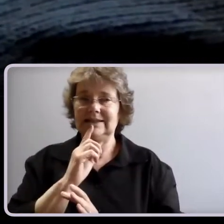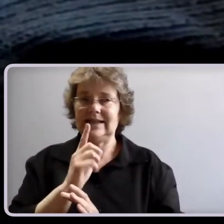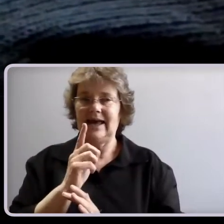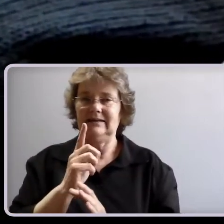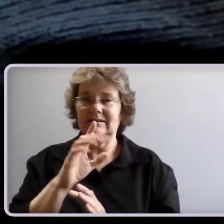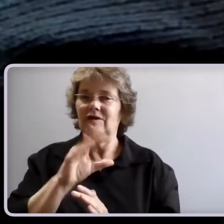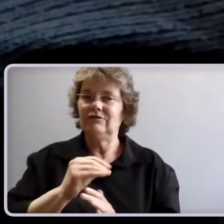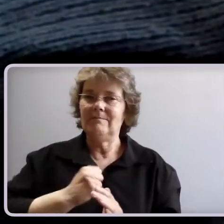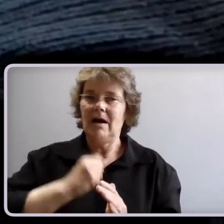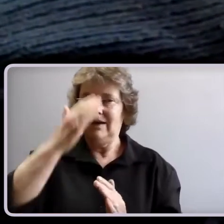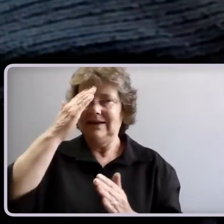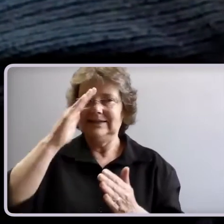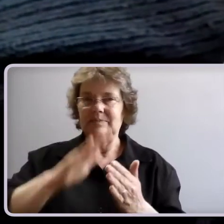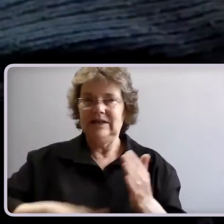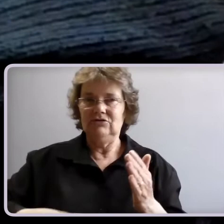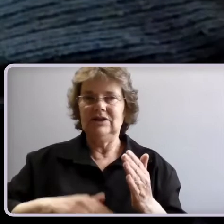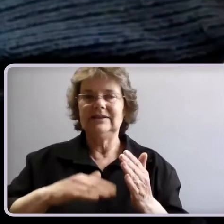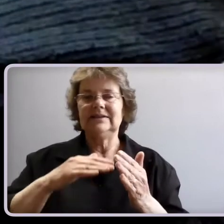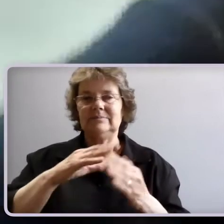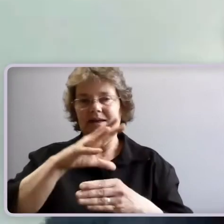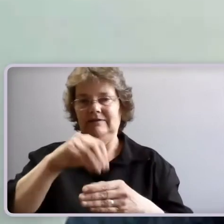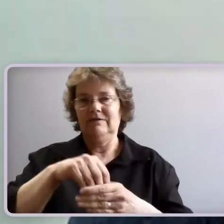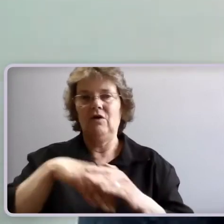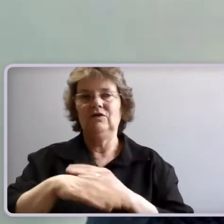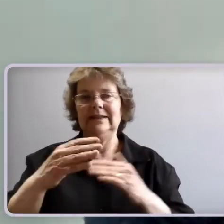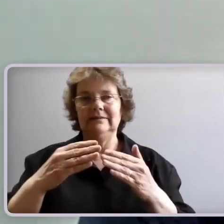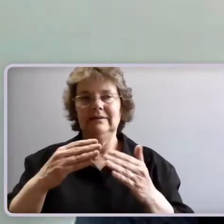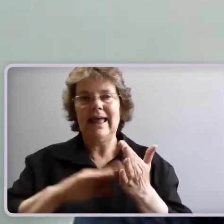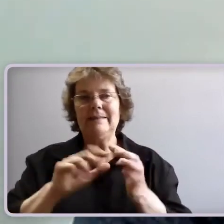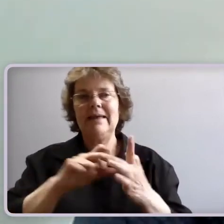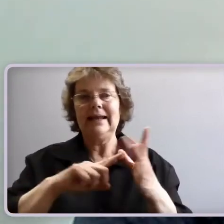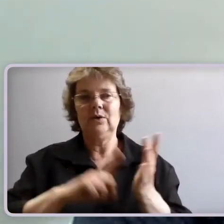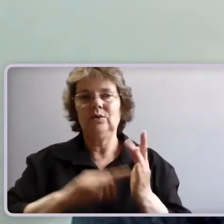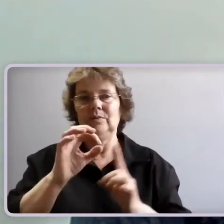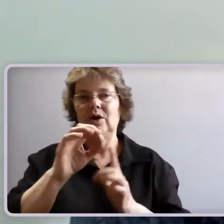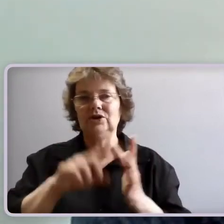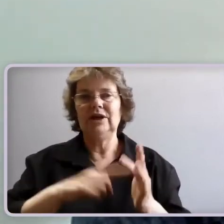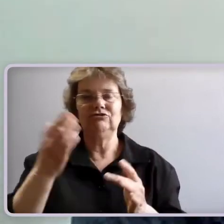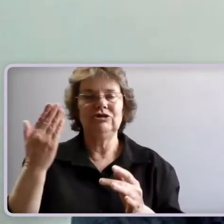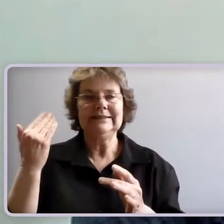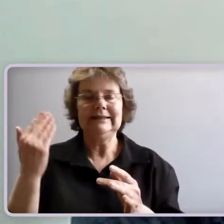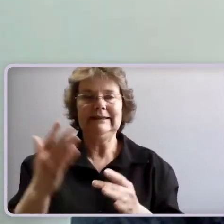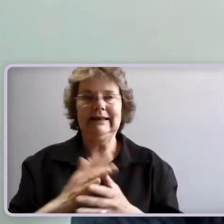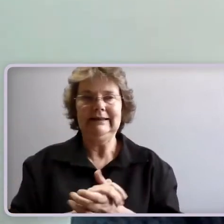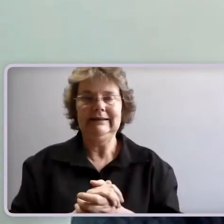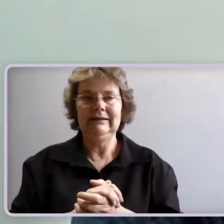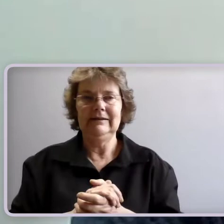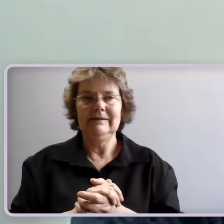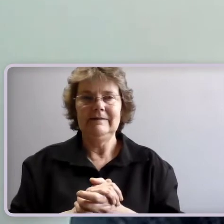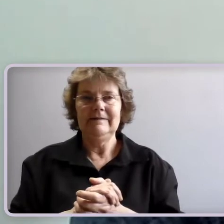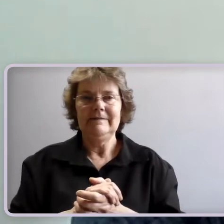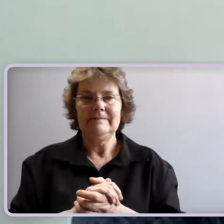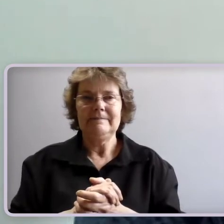being involved in a medical project recently, is that leave all